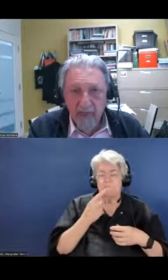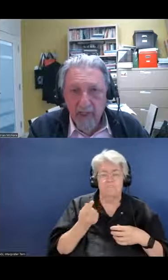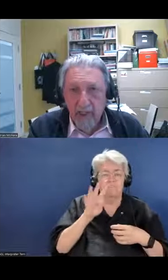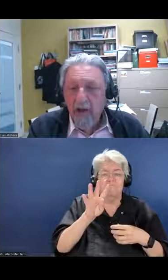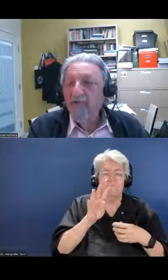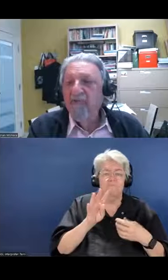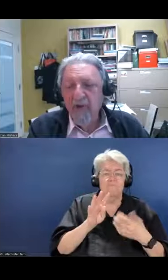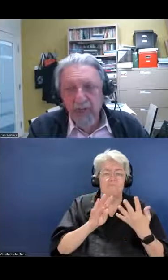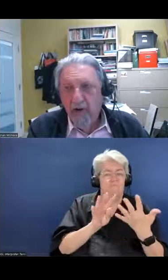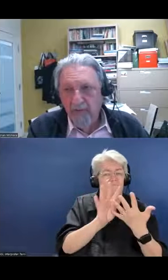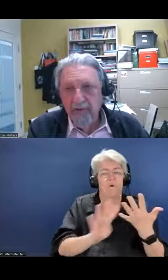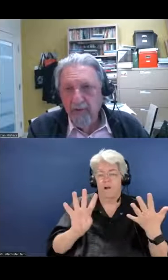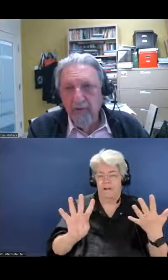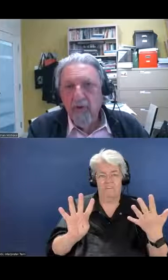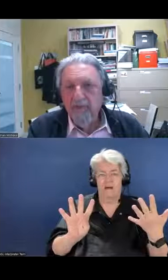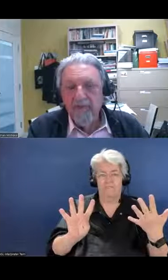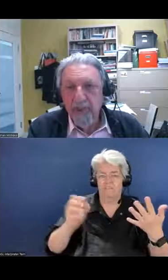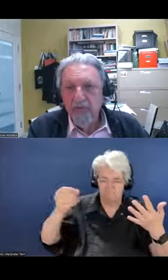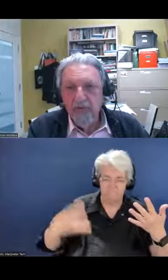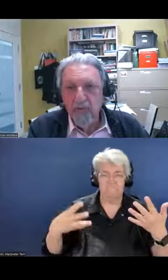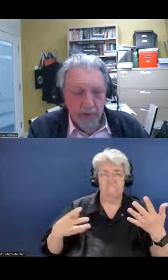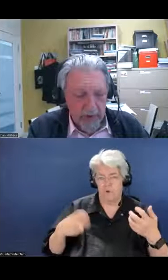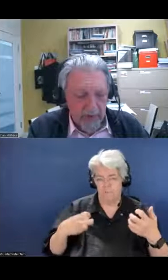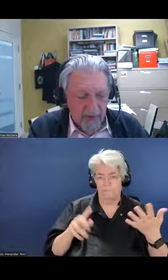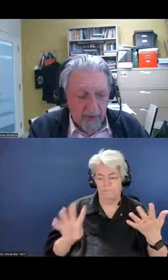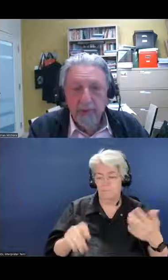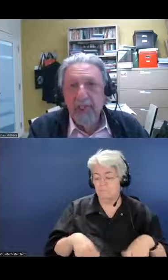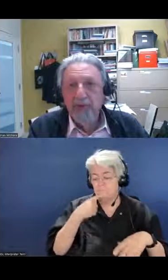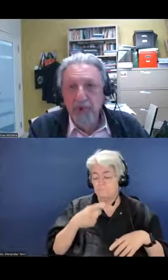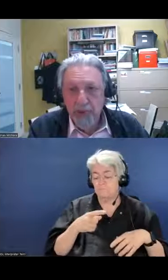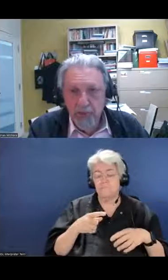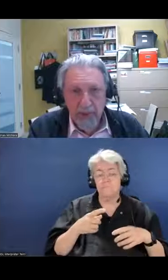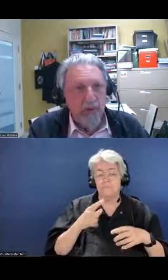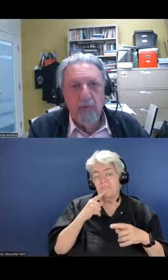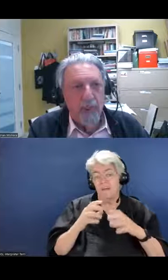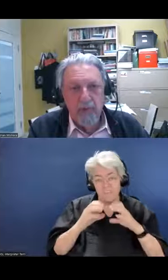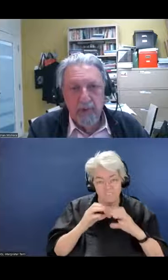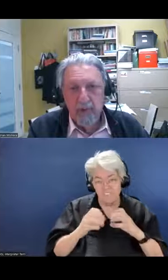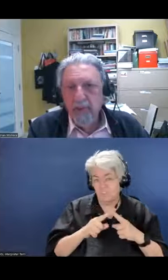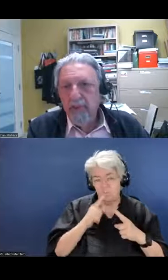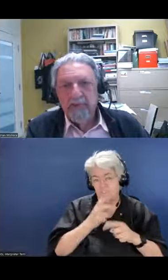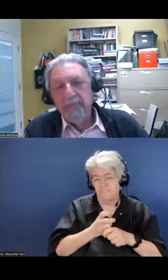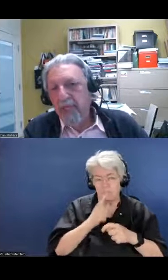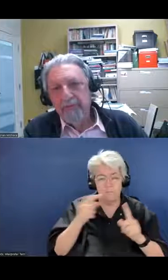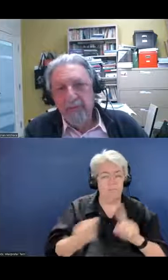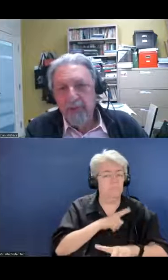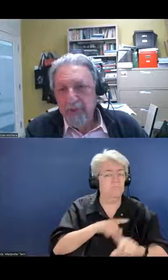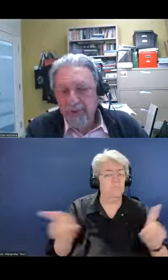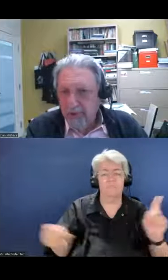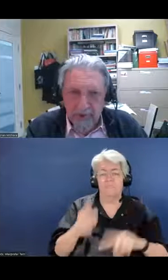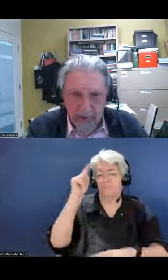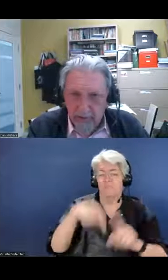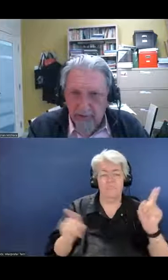5. Very often, the conversations were difficult, tangential, incoherent. Sometimes